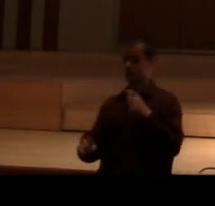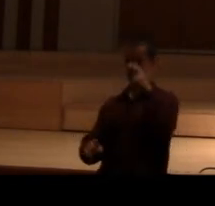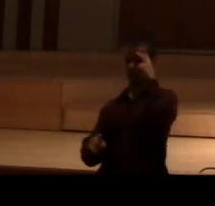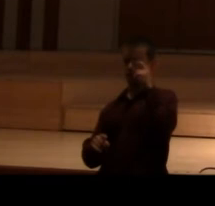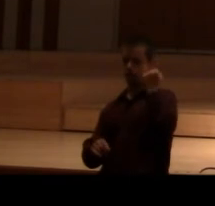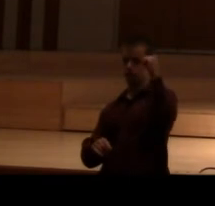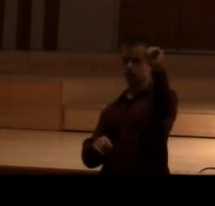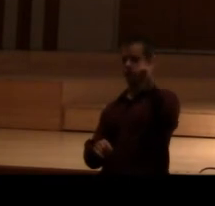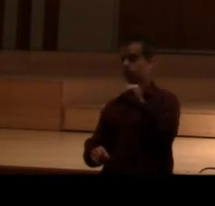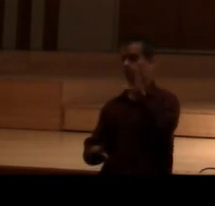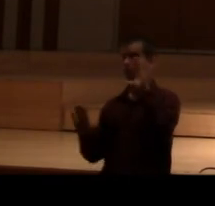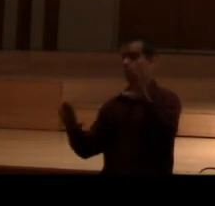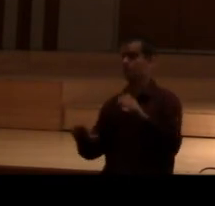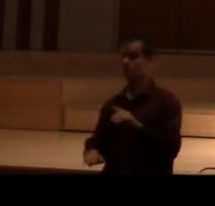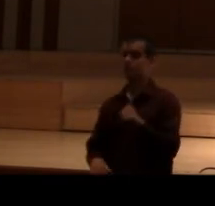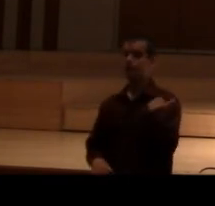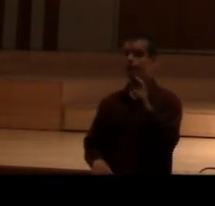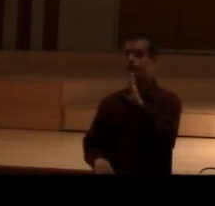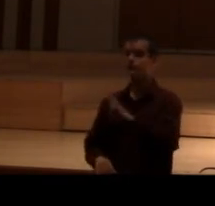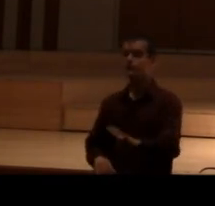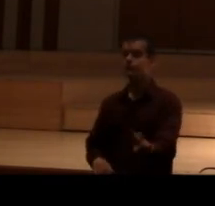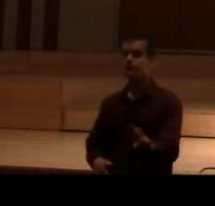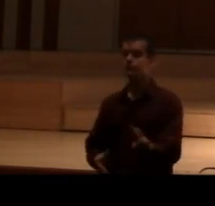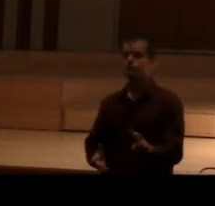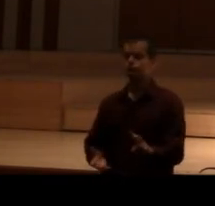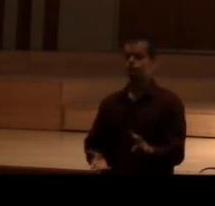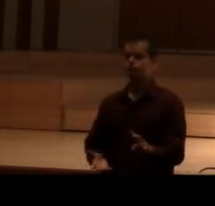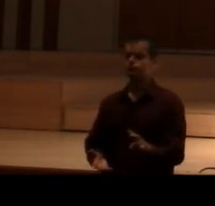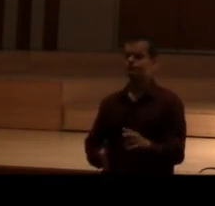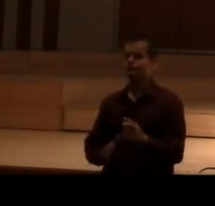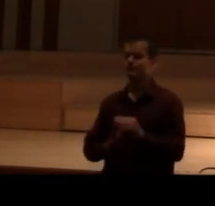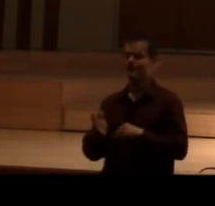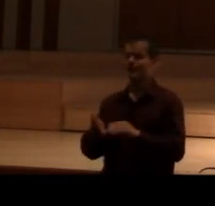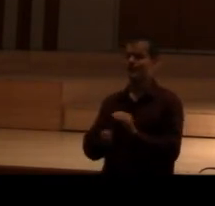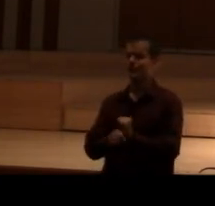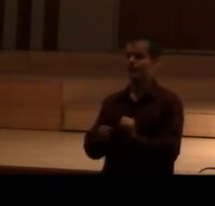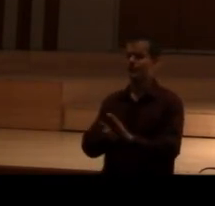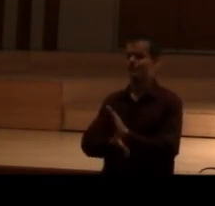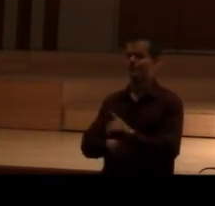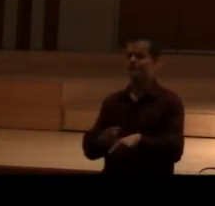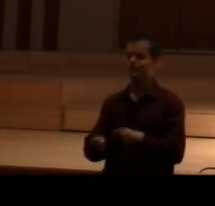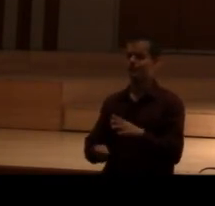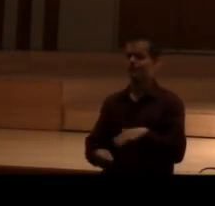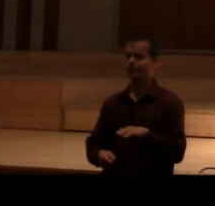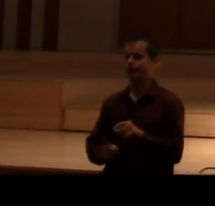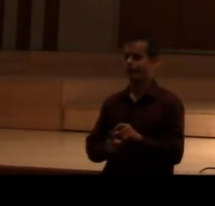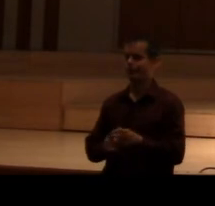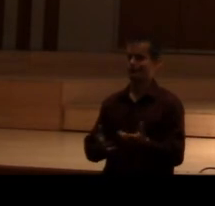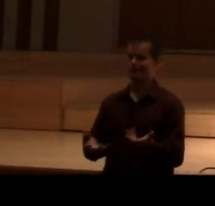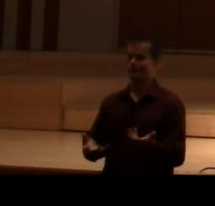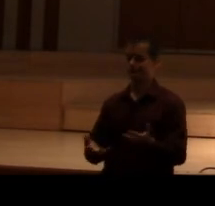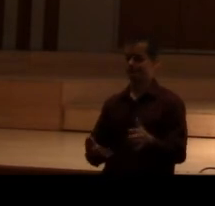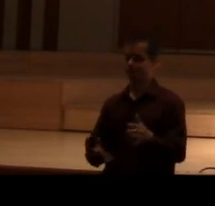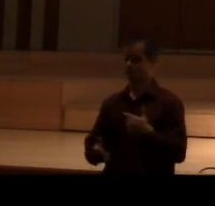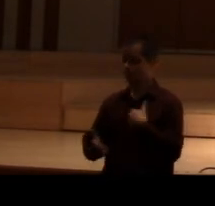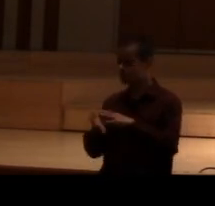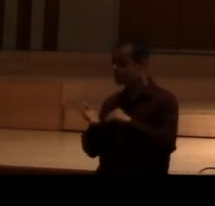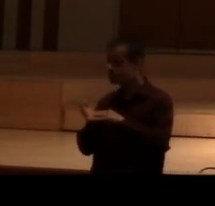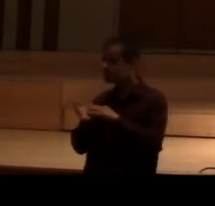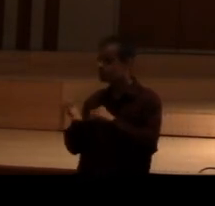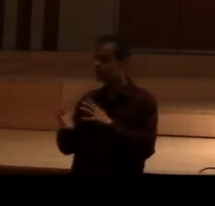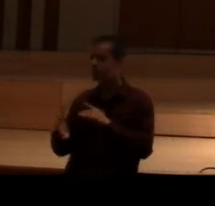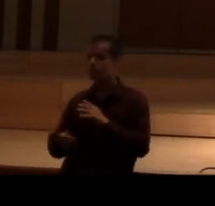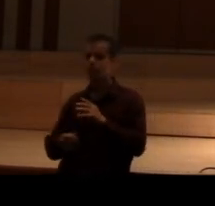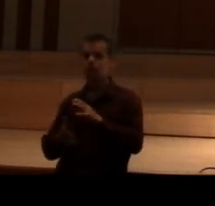awesome because, you know, other seven-year-olds were generally filling out worksheets about, okay, here's your spelling for today and such. So we got to learn